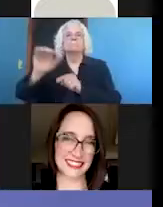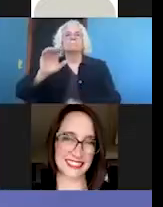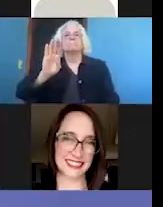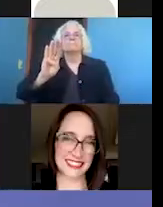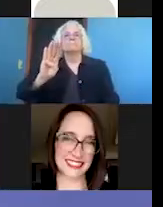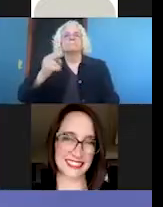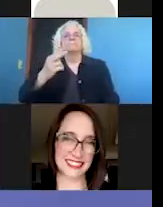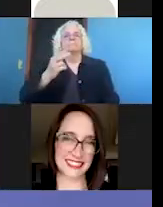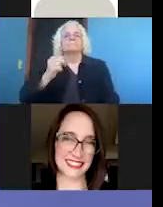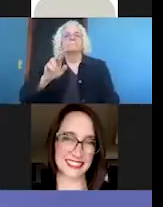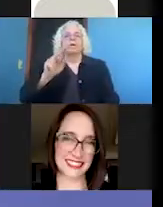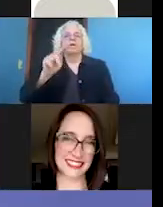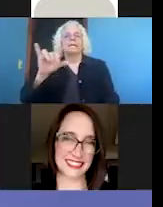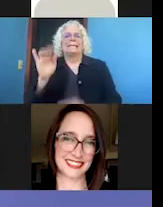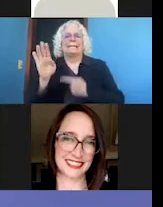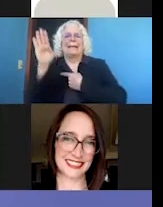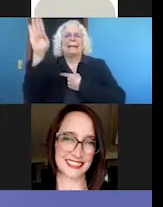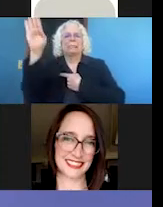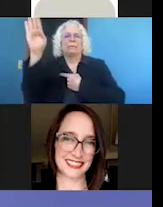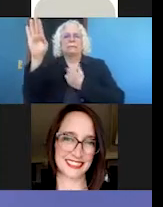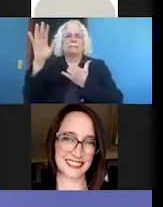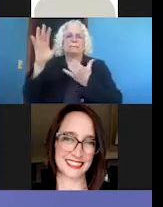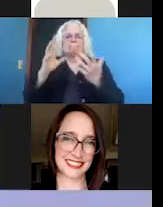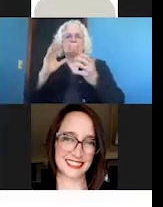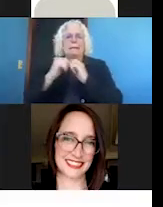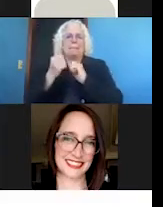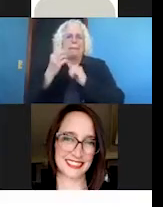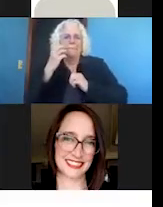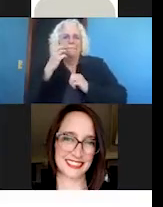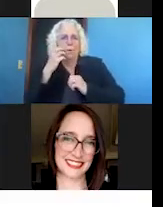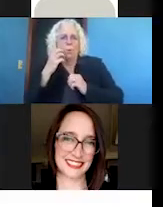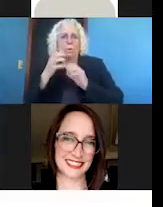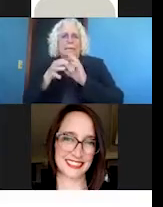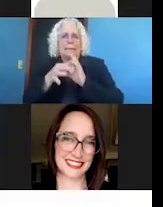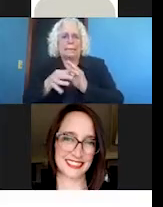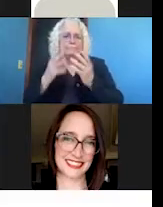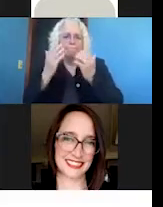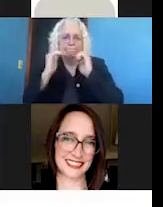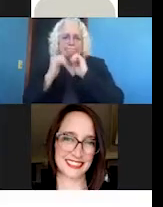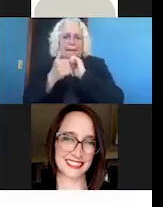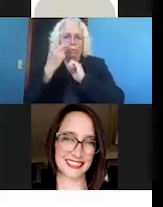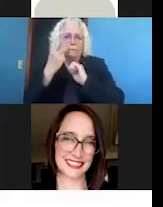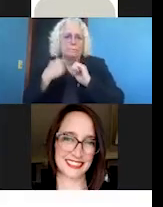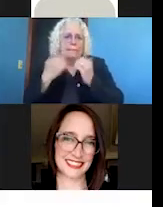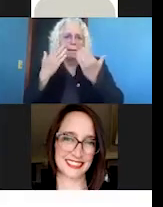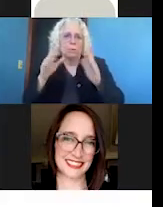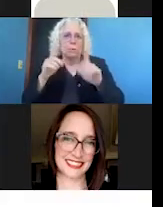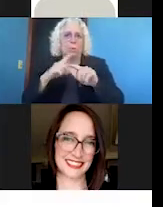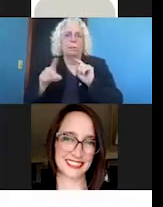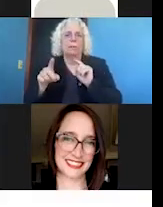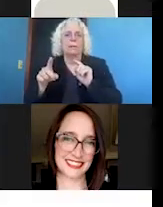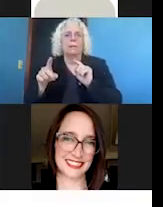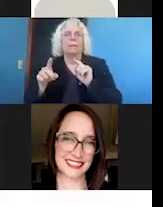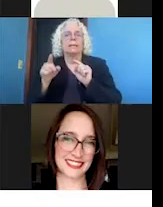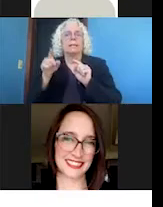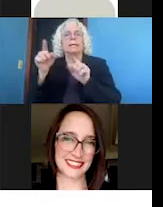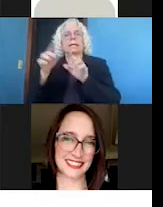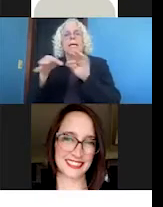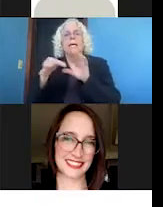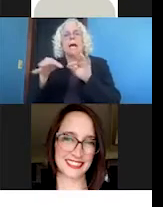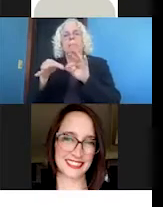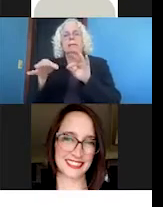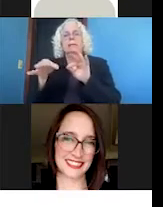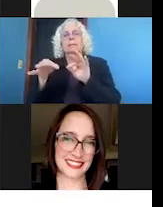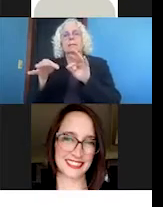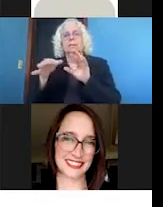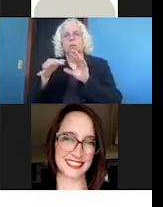hand raised, and I'm not quite sure how I did that on my phone, so I'm just sorry. But I guess I would also just maybe along those